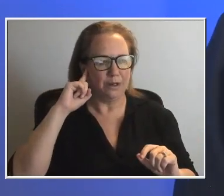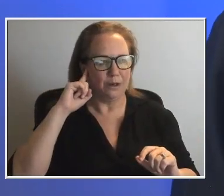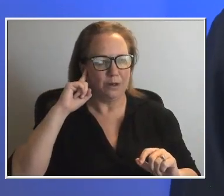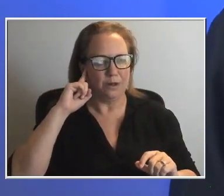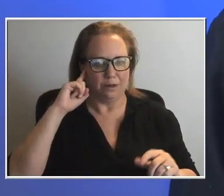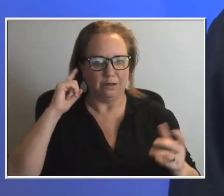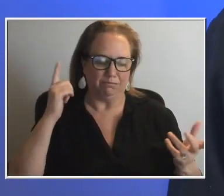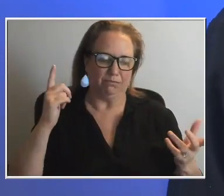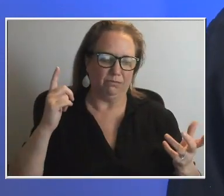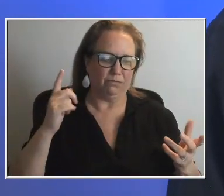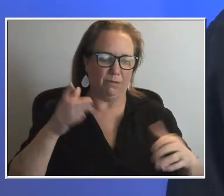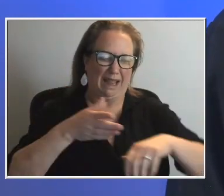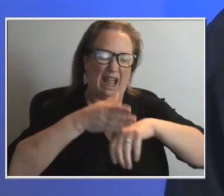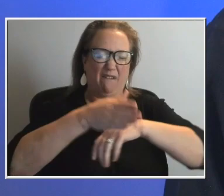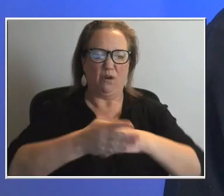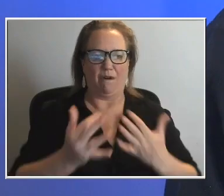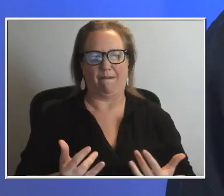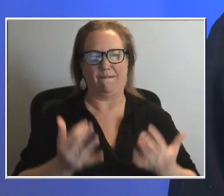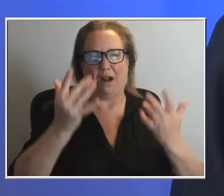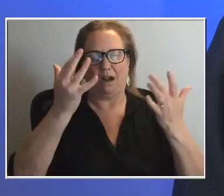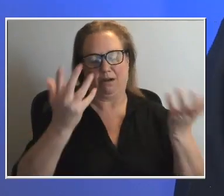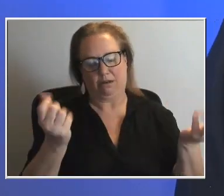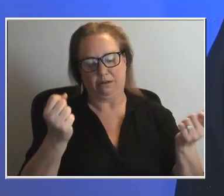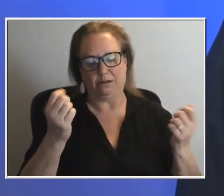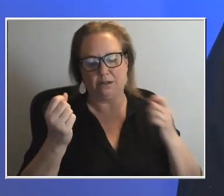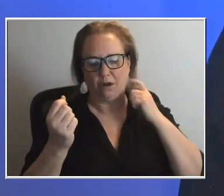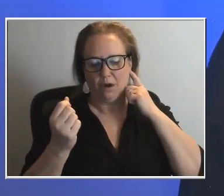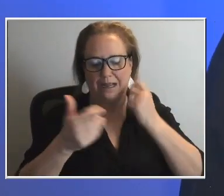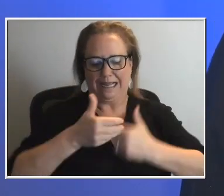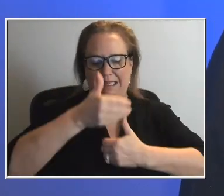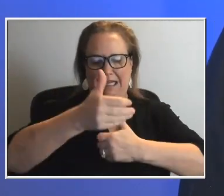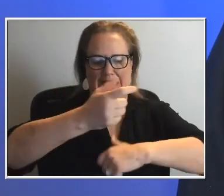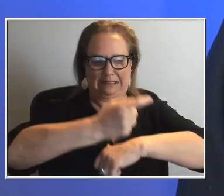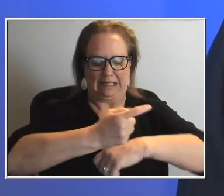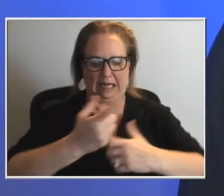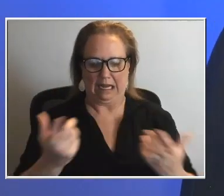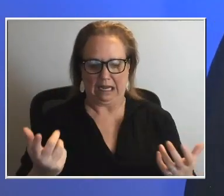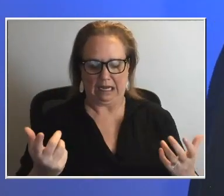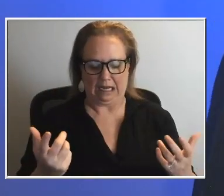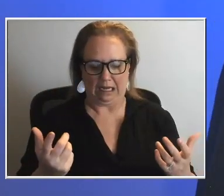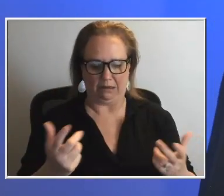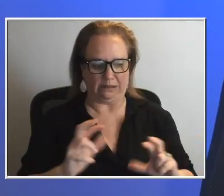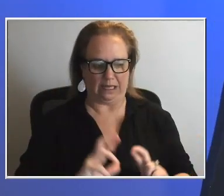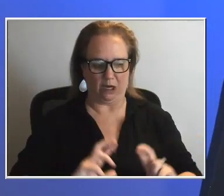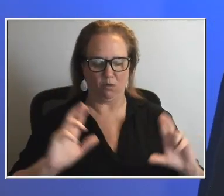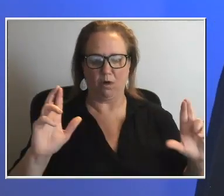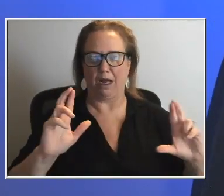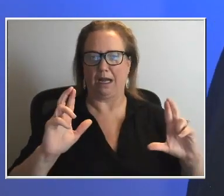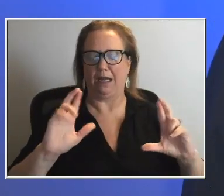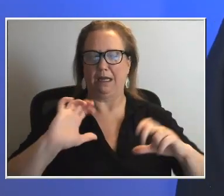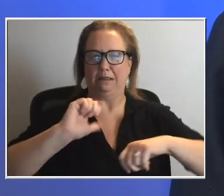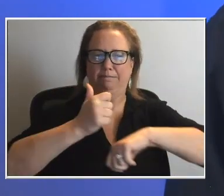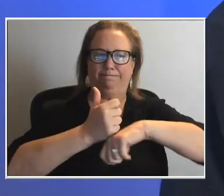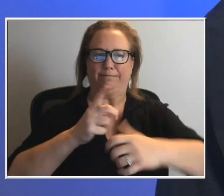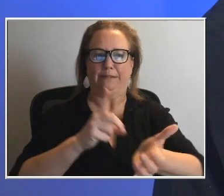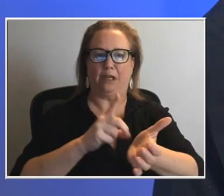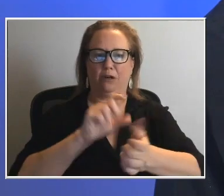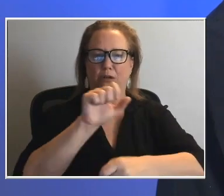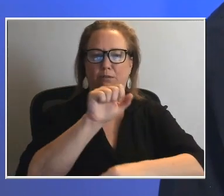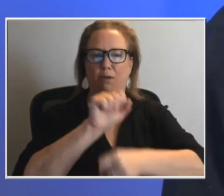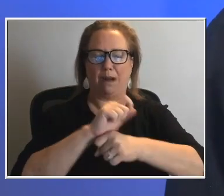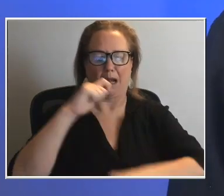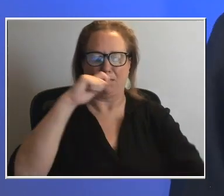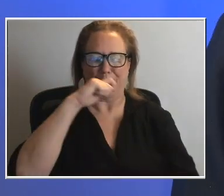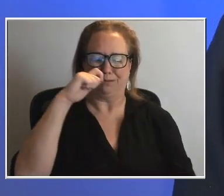be after a fire. And so the next day I had was getting ready to schedule a doctor's appointment, and I had brushed my teeth and